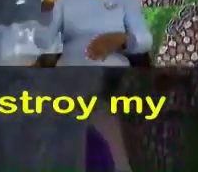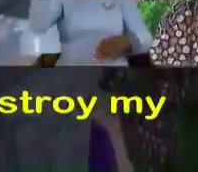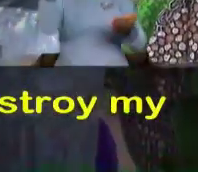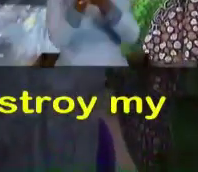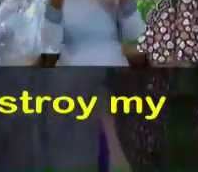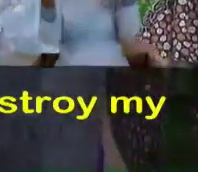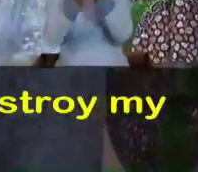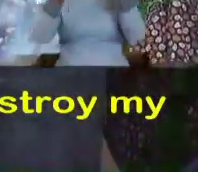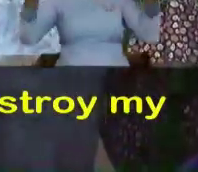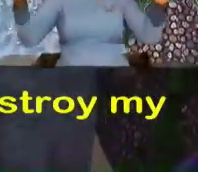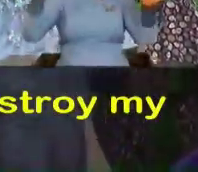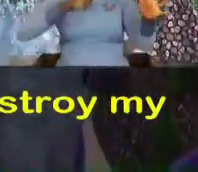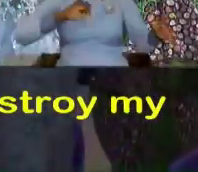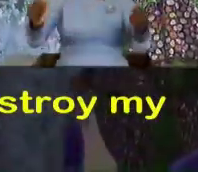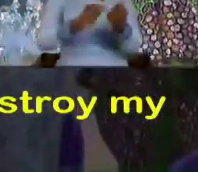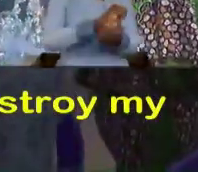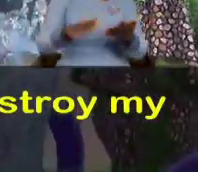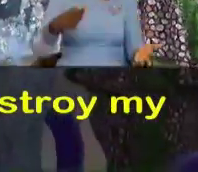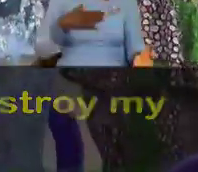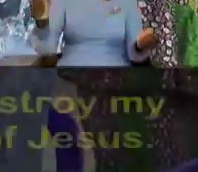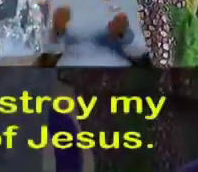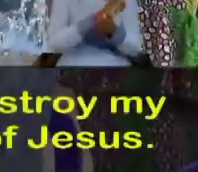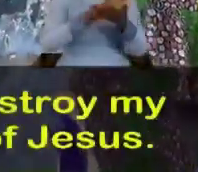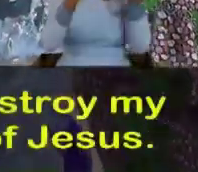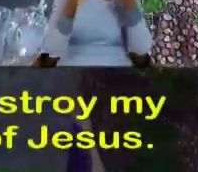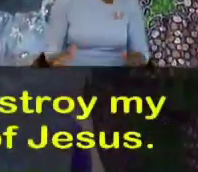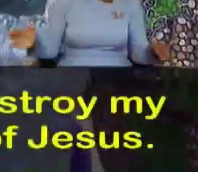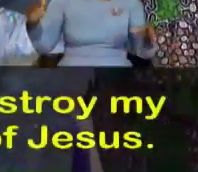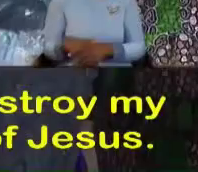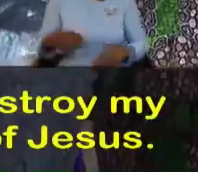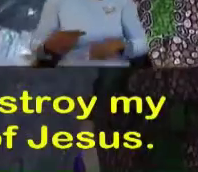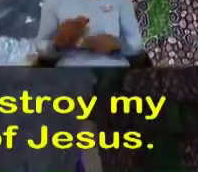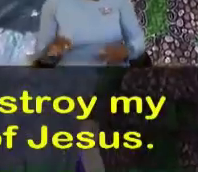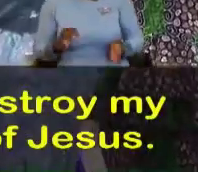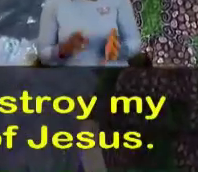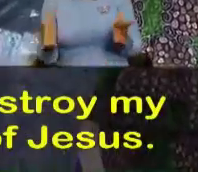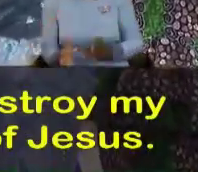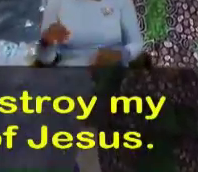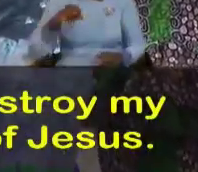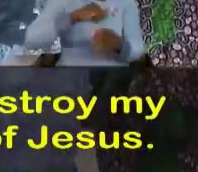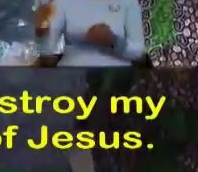the name of Jesus.